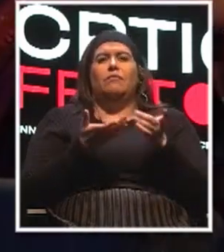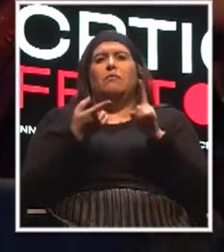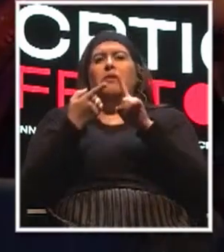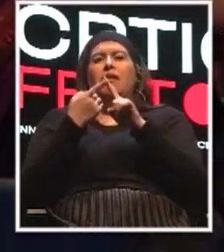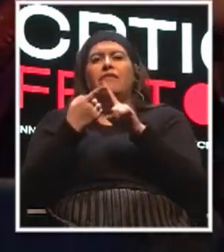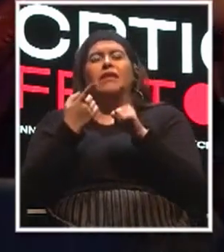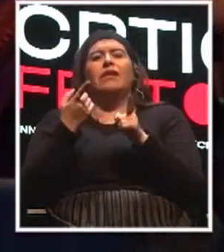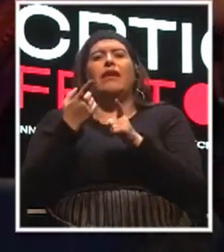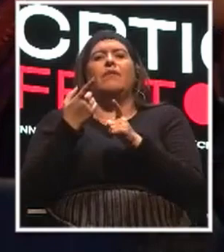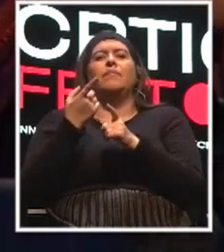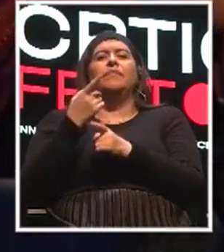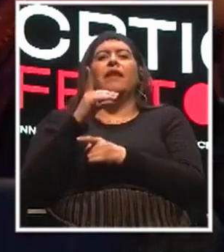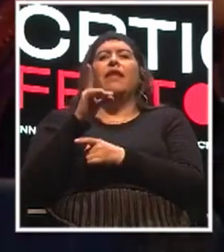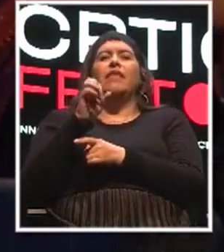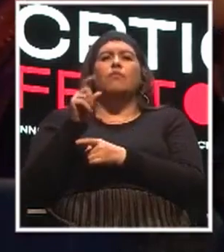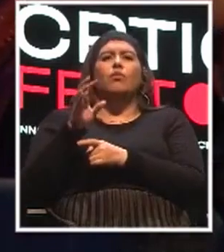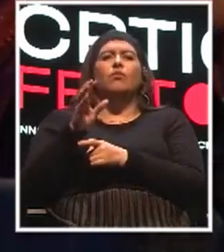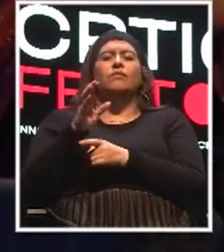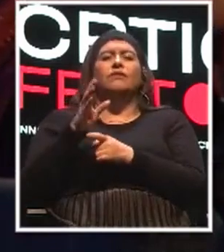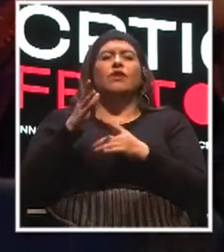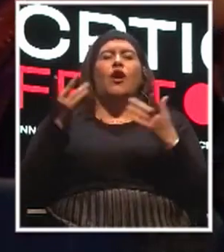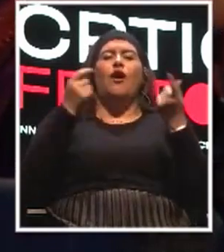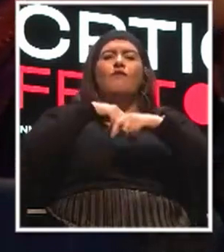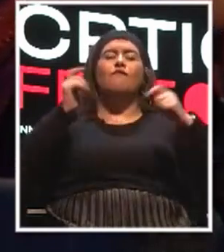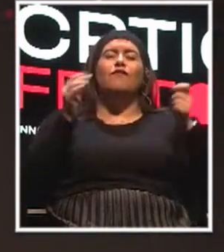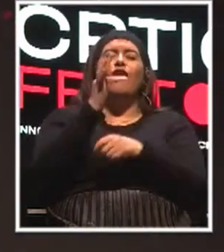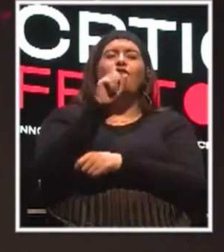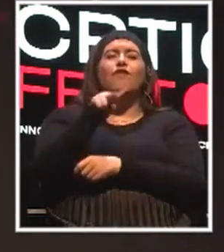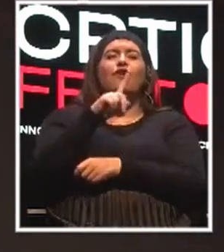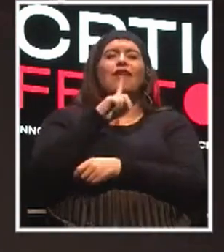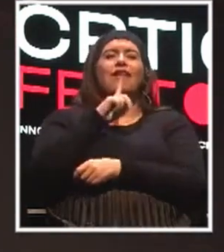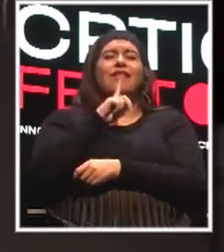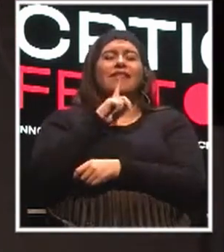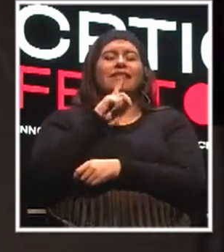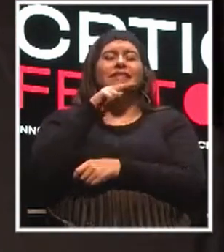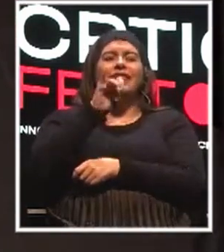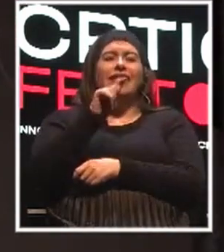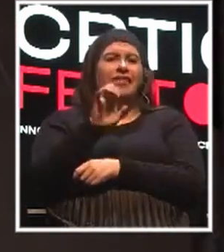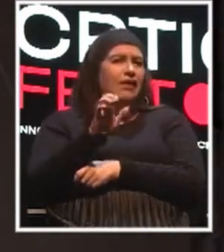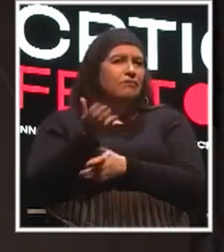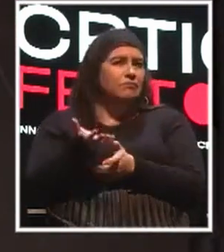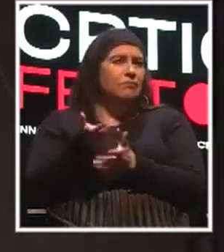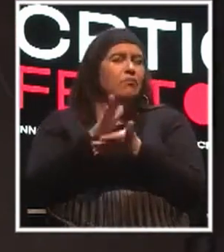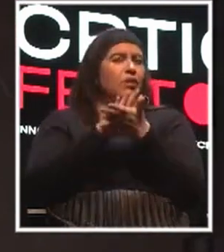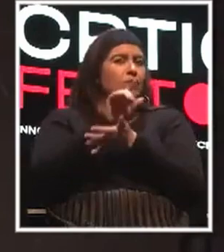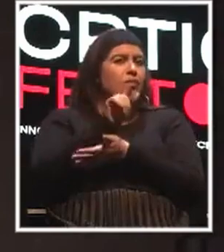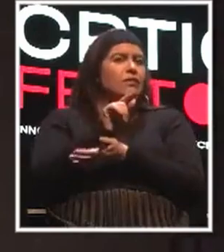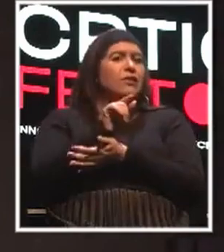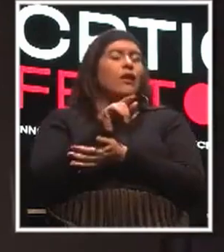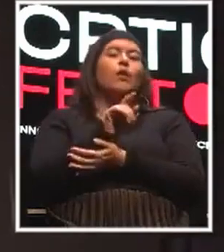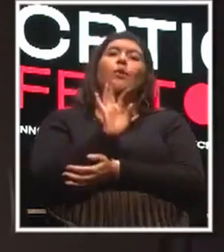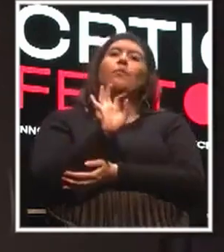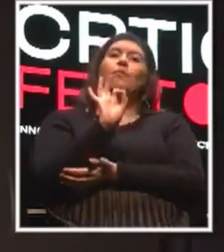create Fortnite. Yes, Fortnite. That's Yeah. the example that I was going. Great question,